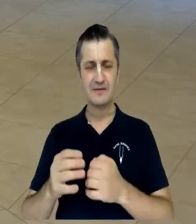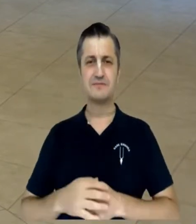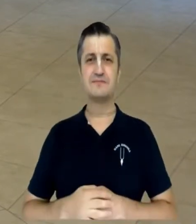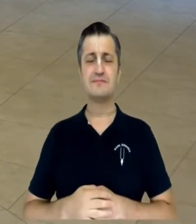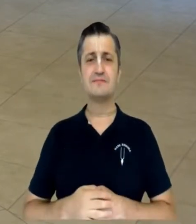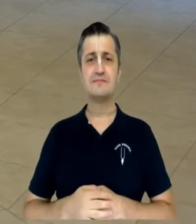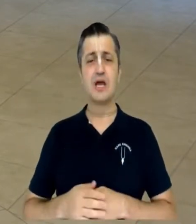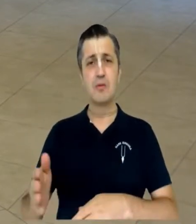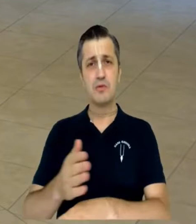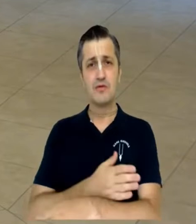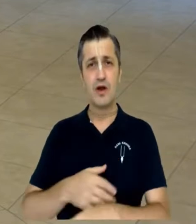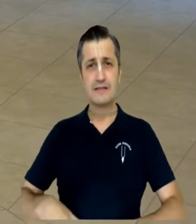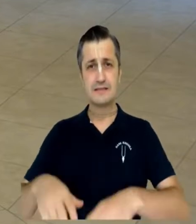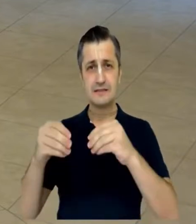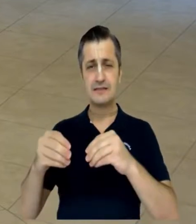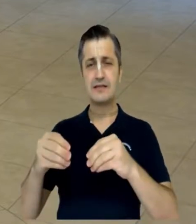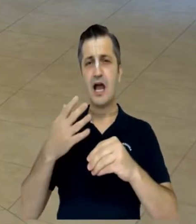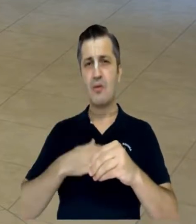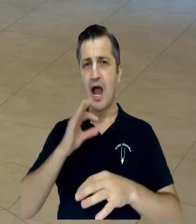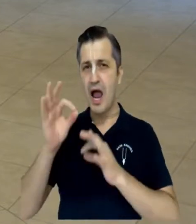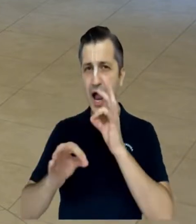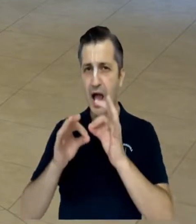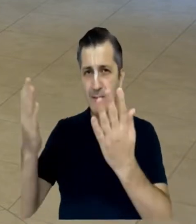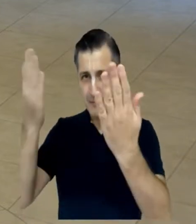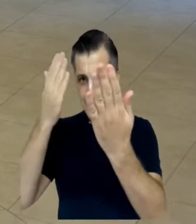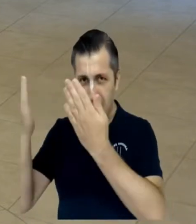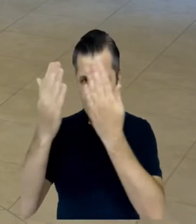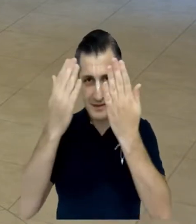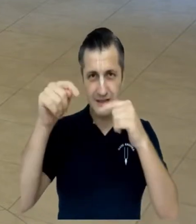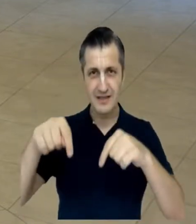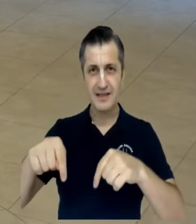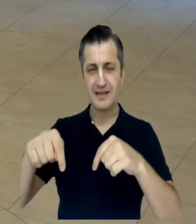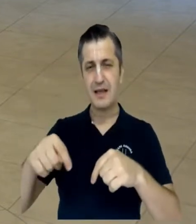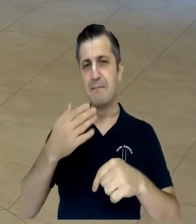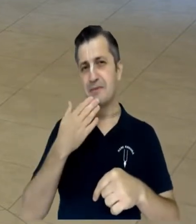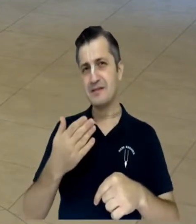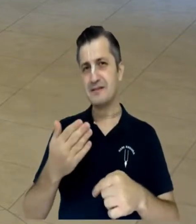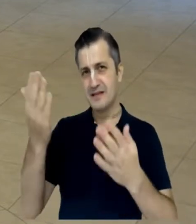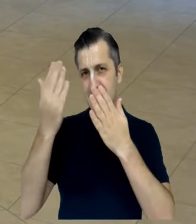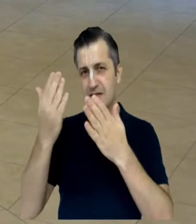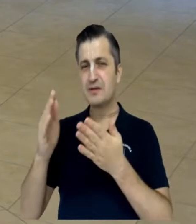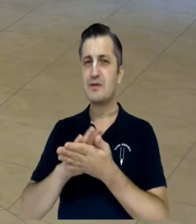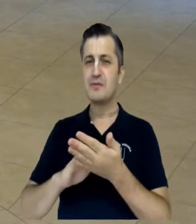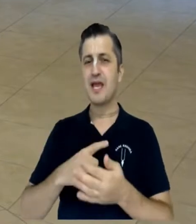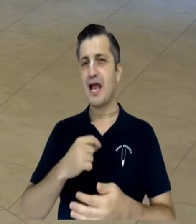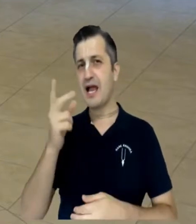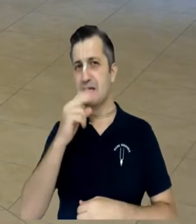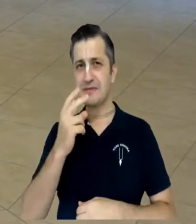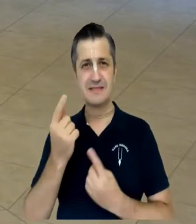like to seek the blessings of everyone here present tonight, so I can speak something of, of value,